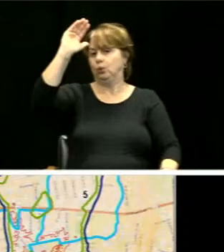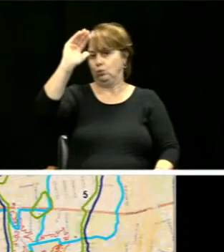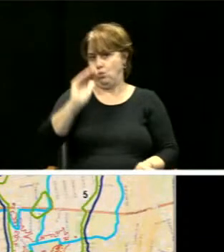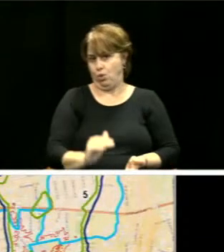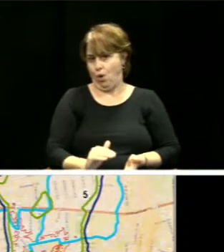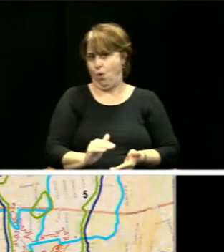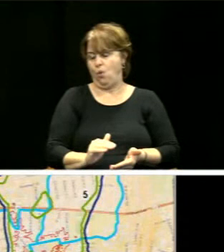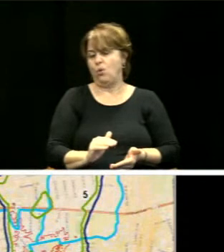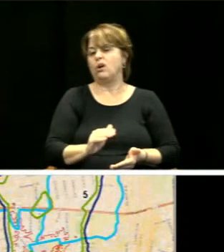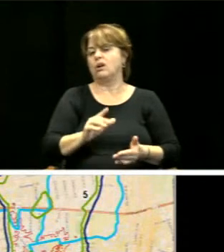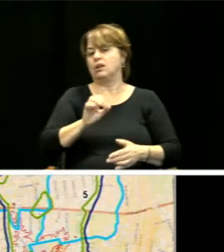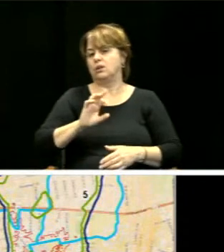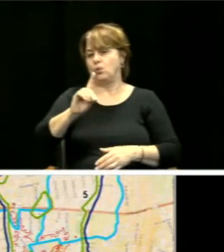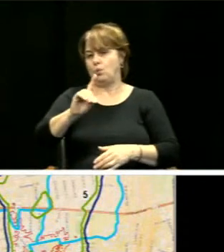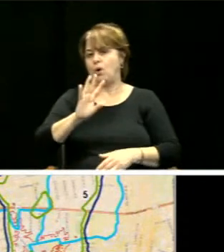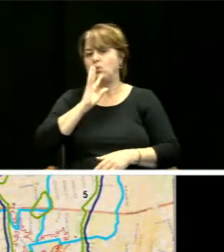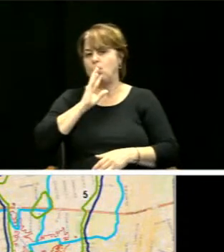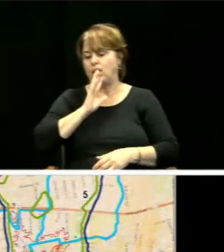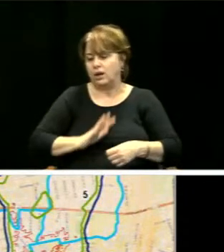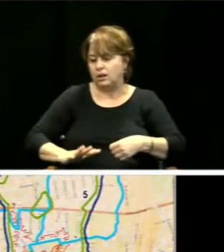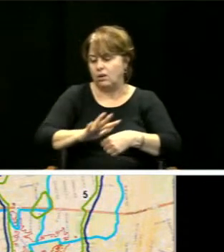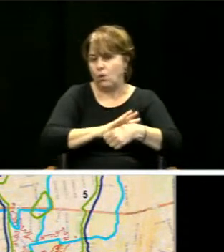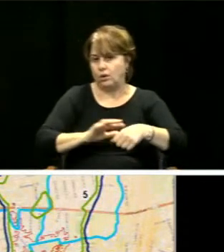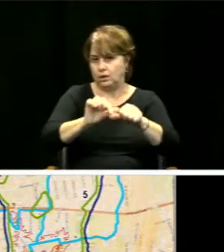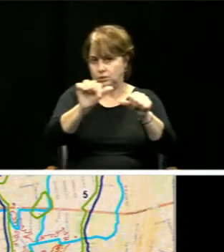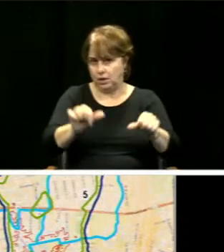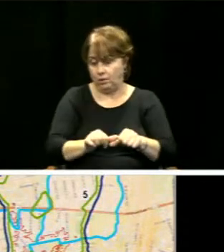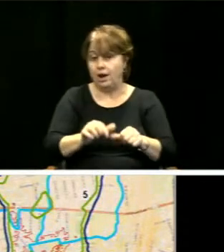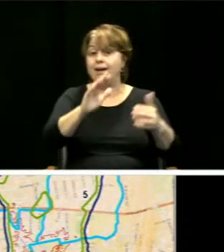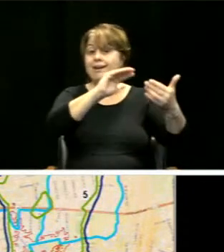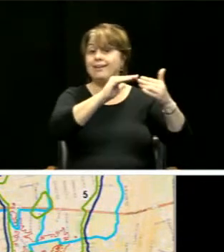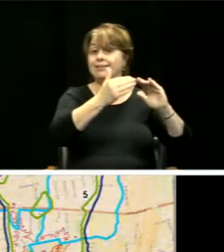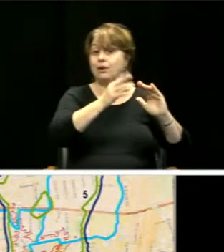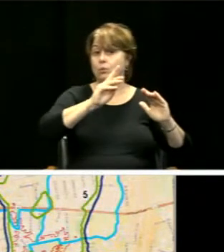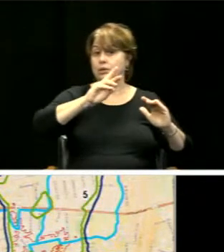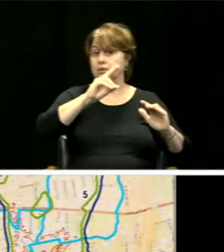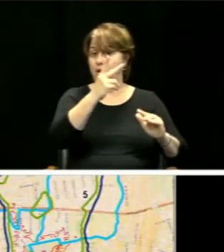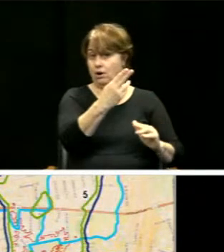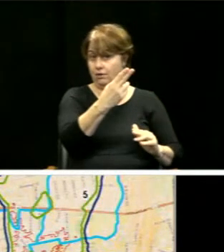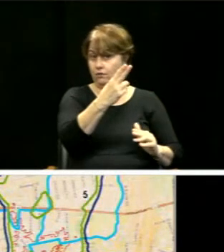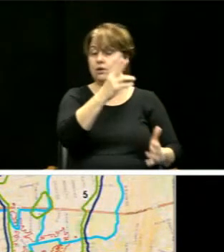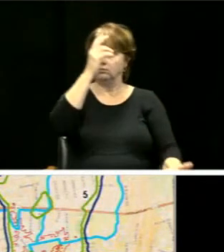this localized area. And that has been authorized by the town and has been initiated.